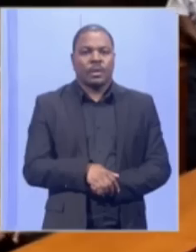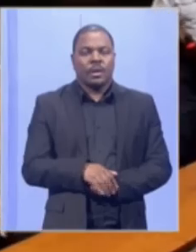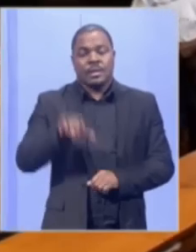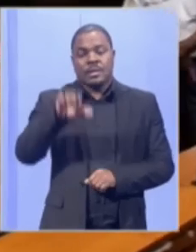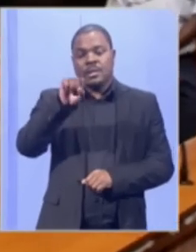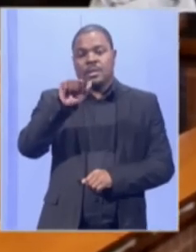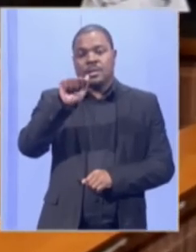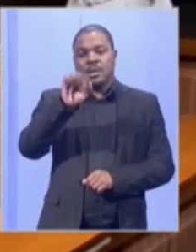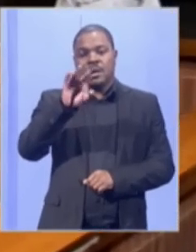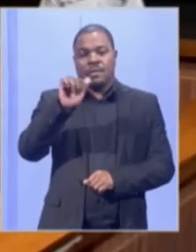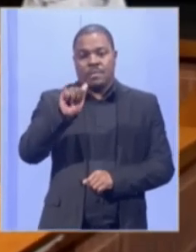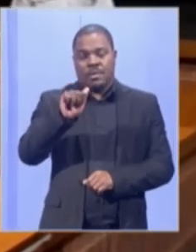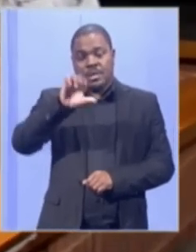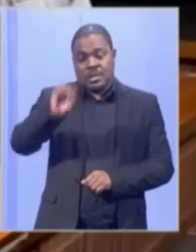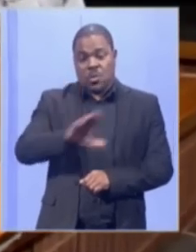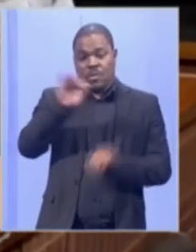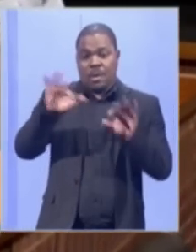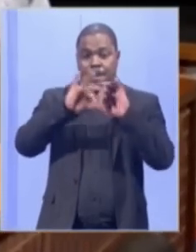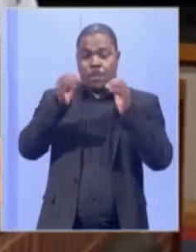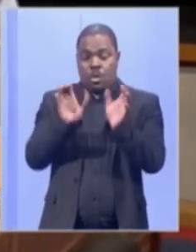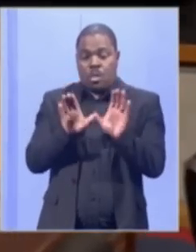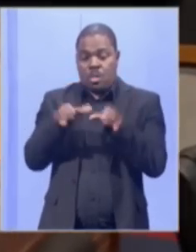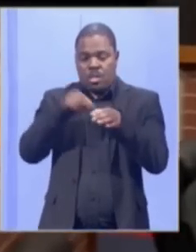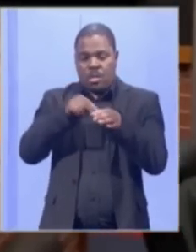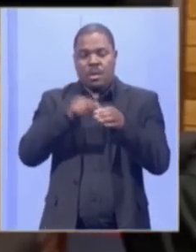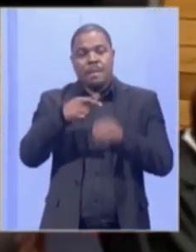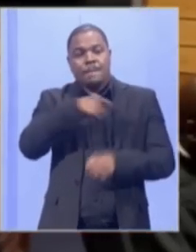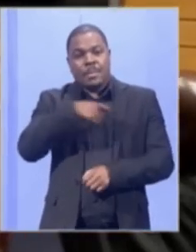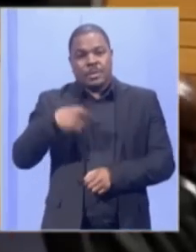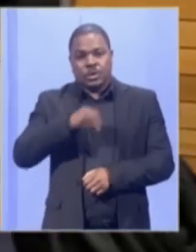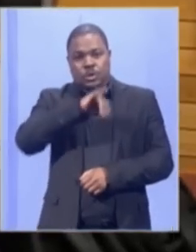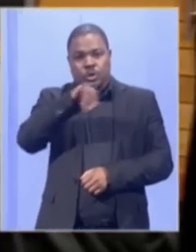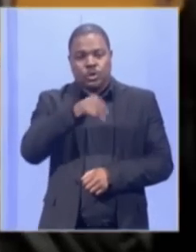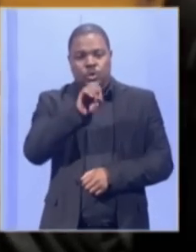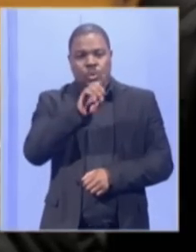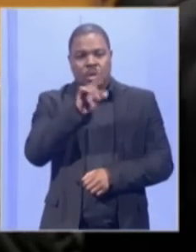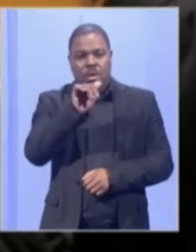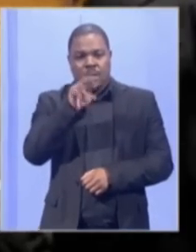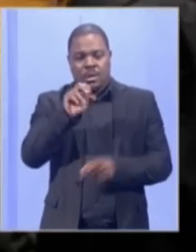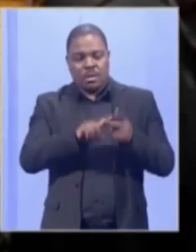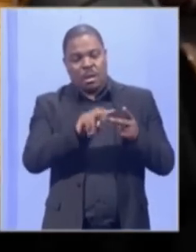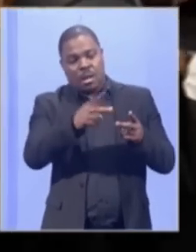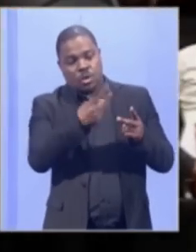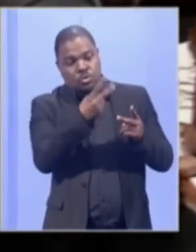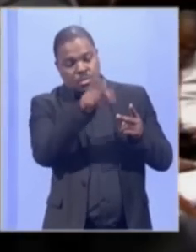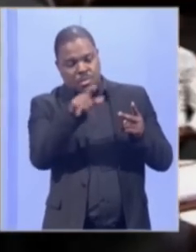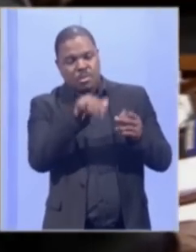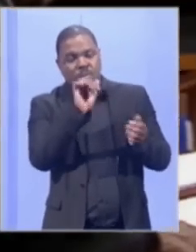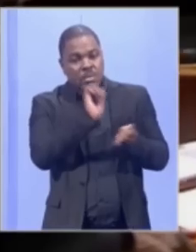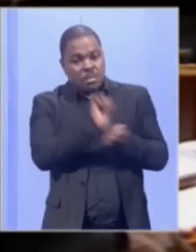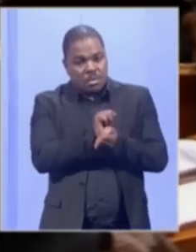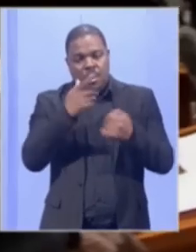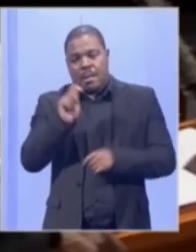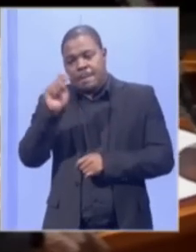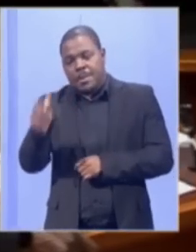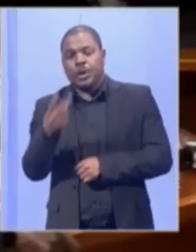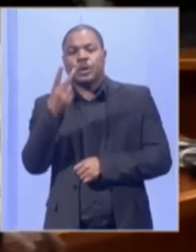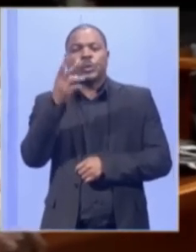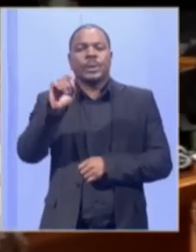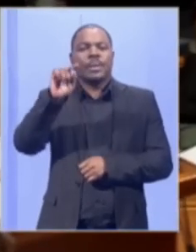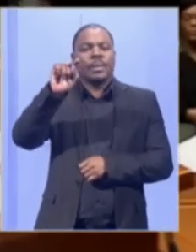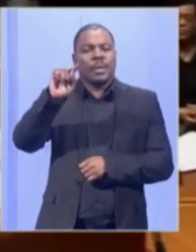Mopresidente wa mokgatlo wa bolo wa Afrika Borwa Danny Jordan le baqosuwa mmoho le ena ba lokolotswe ka beile ya diranta tse dikete tse